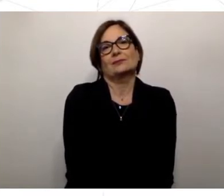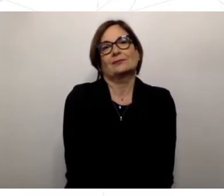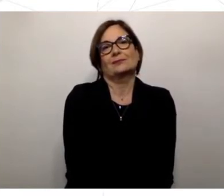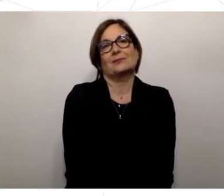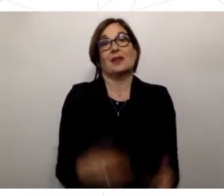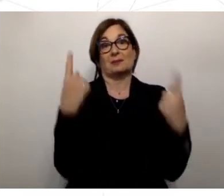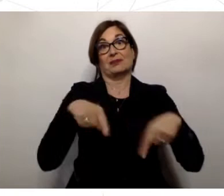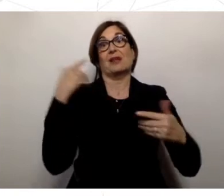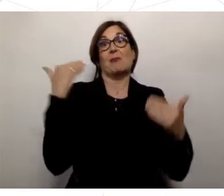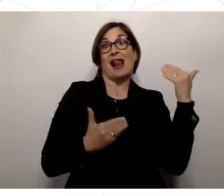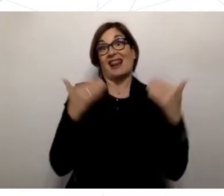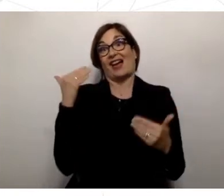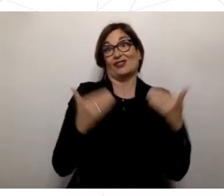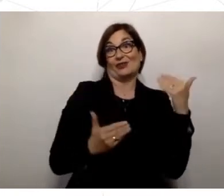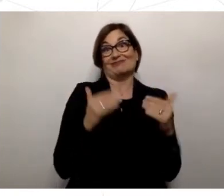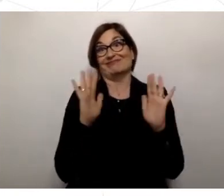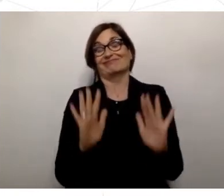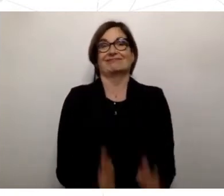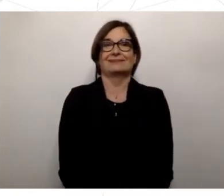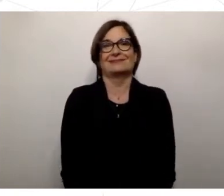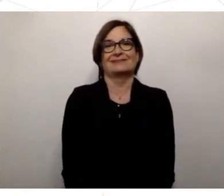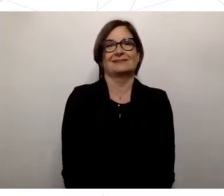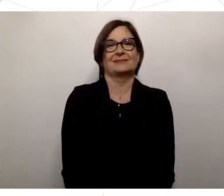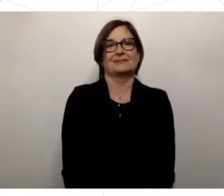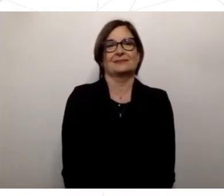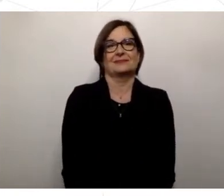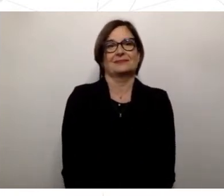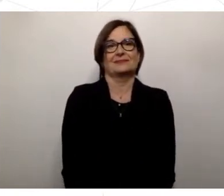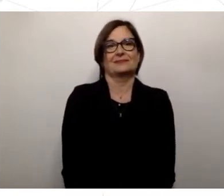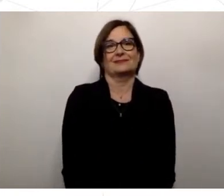It's like we're dancing, chat. So